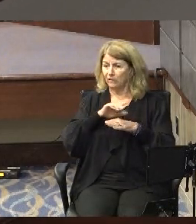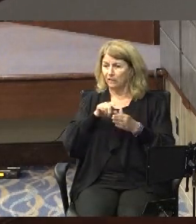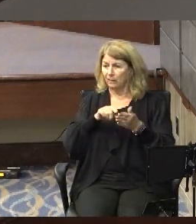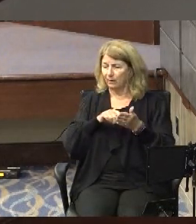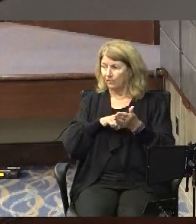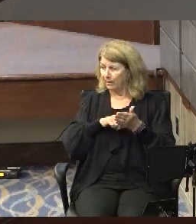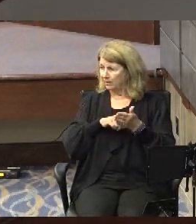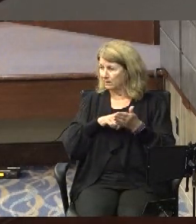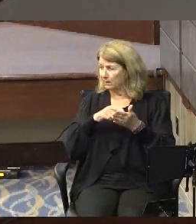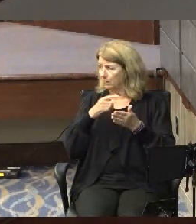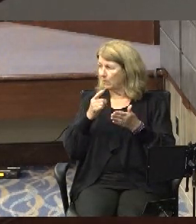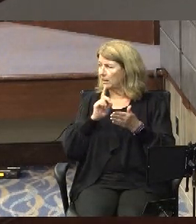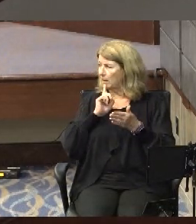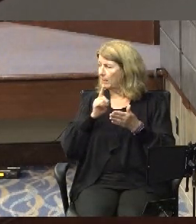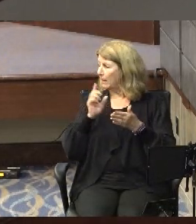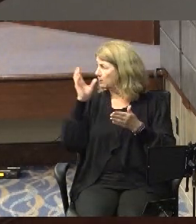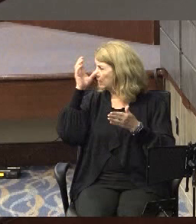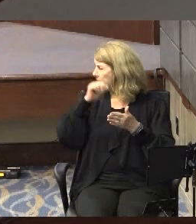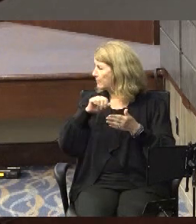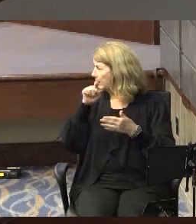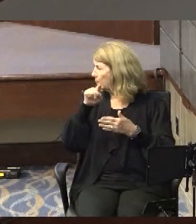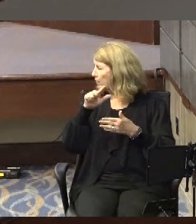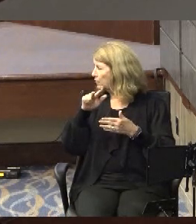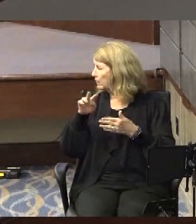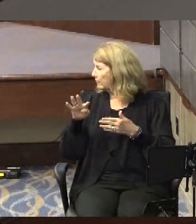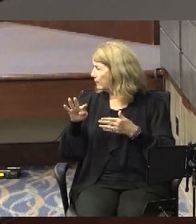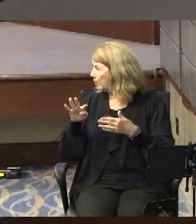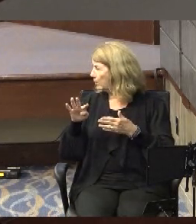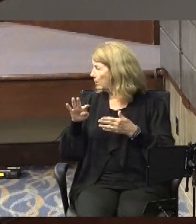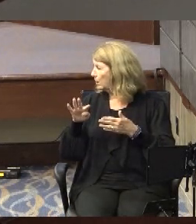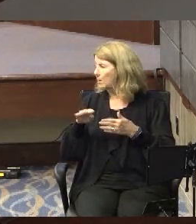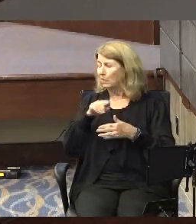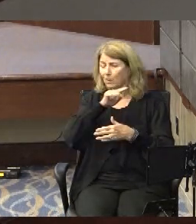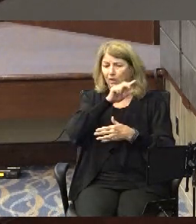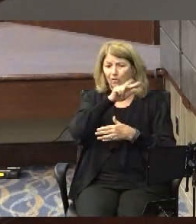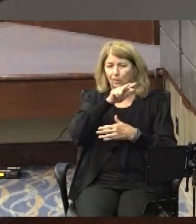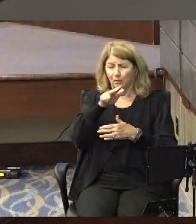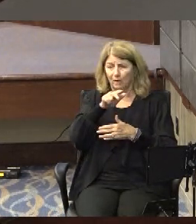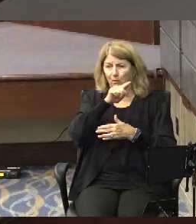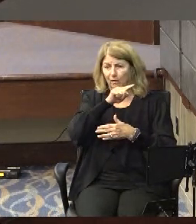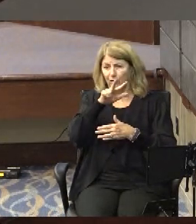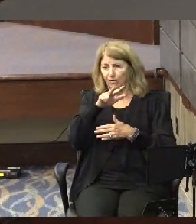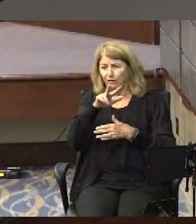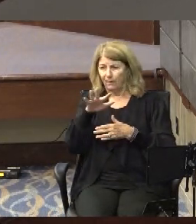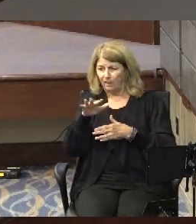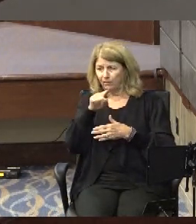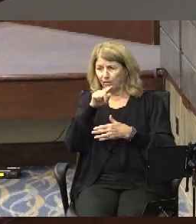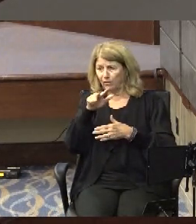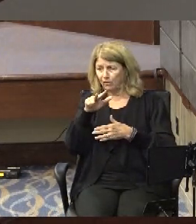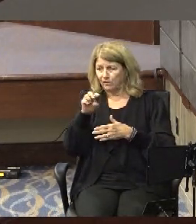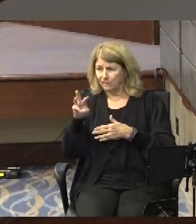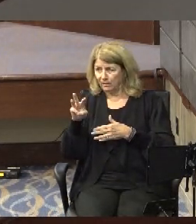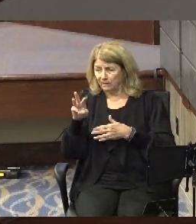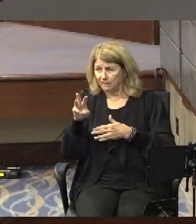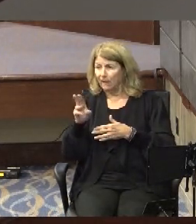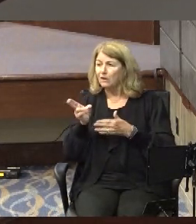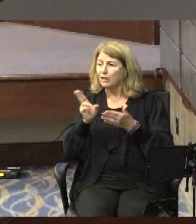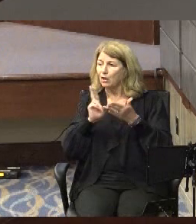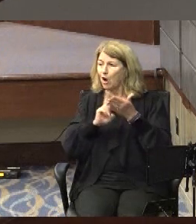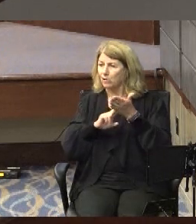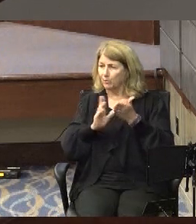on this one, actually I'm skipping out for 134. It should be 133, 135, 136. The contractor on that,